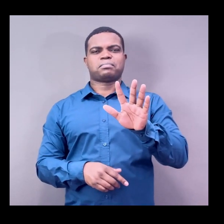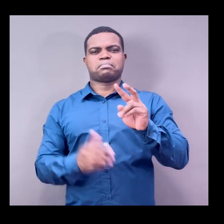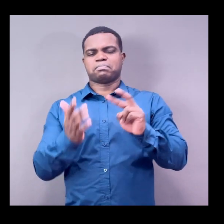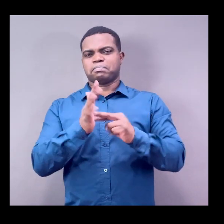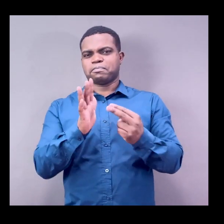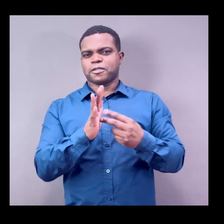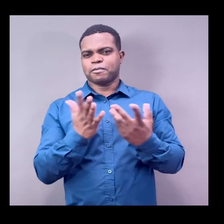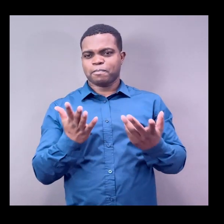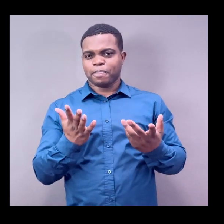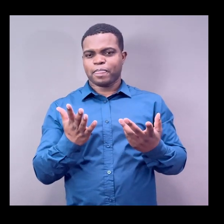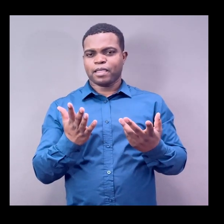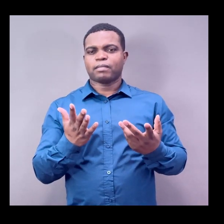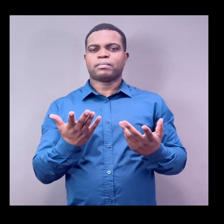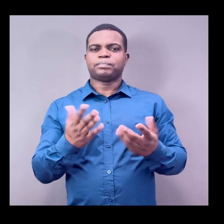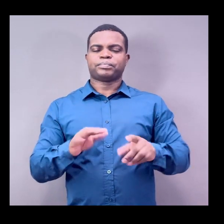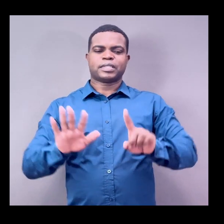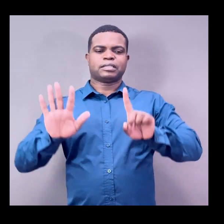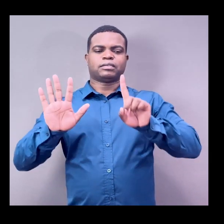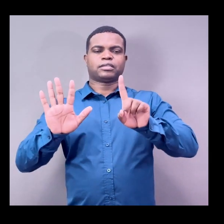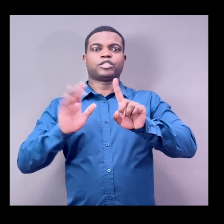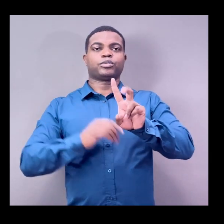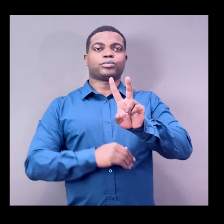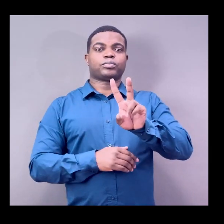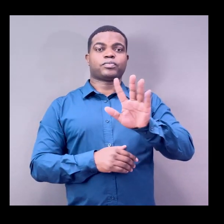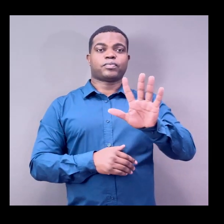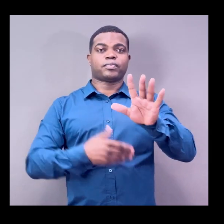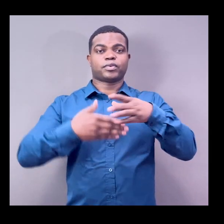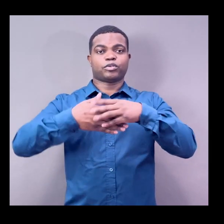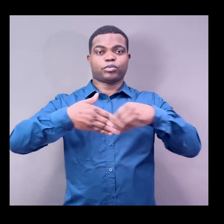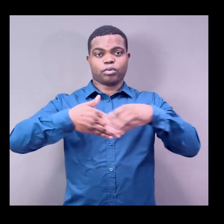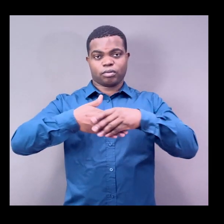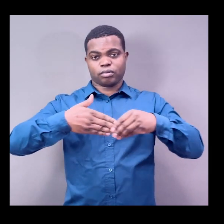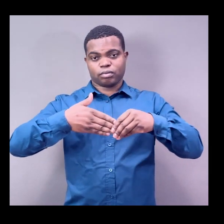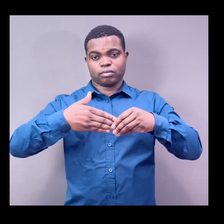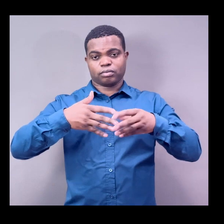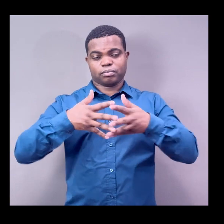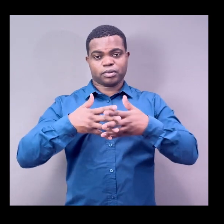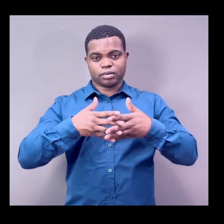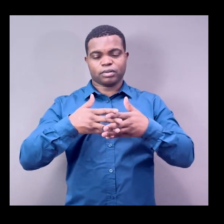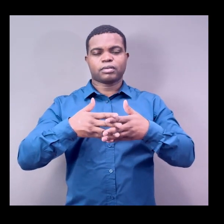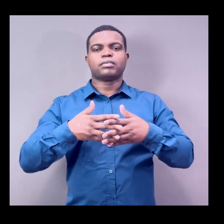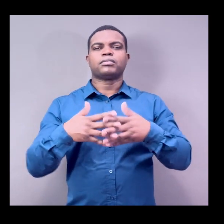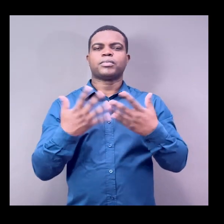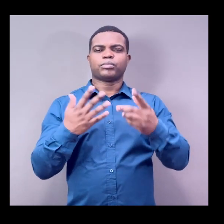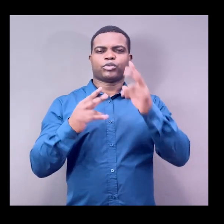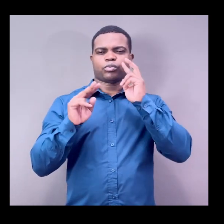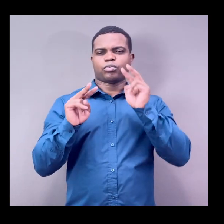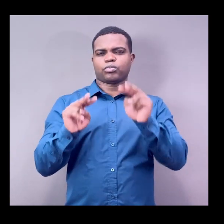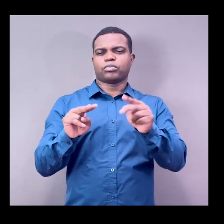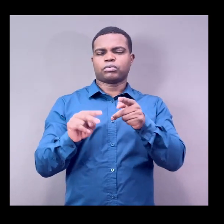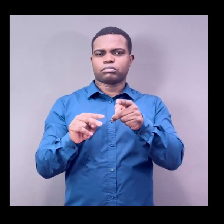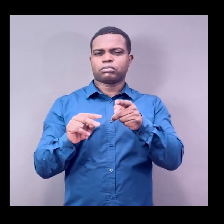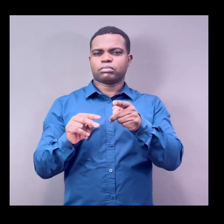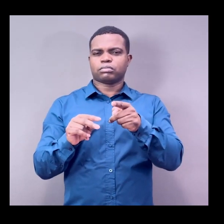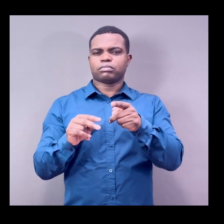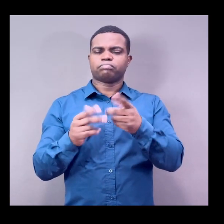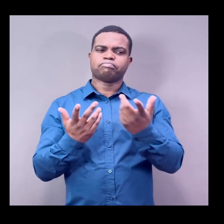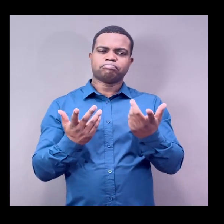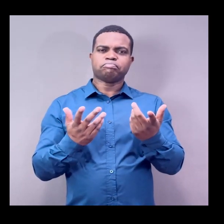the 25. So 5 times 25, which is 625. So you need to look